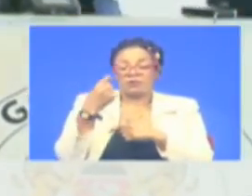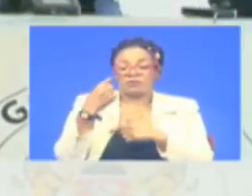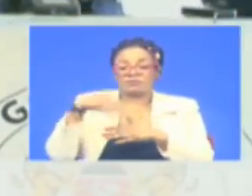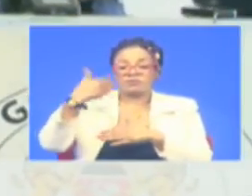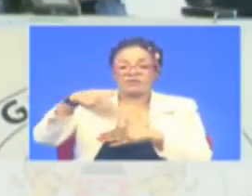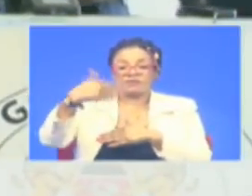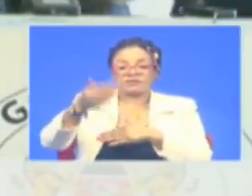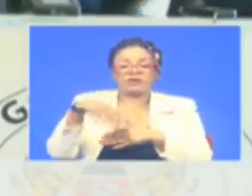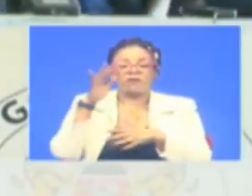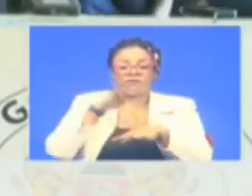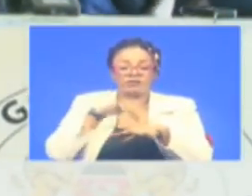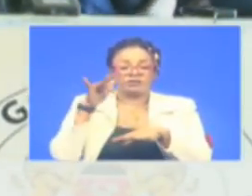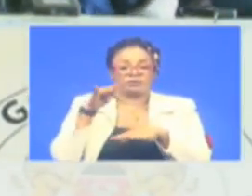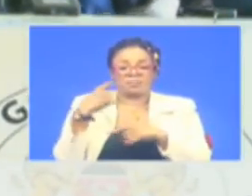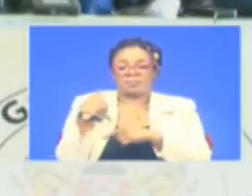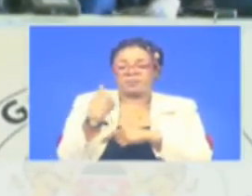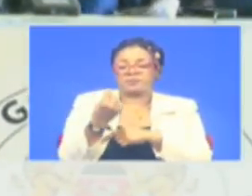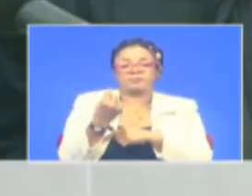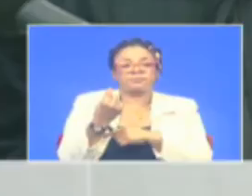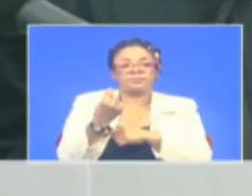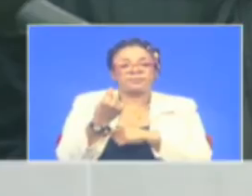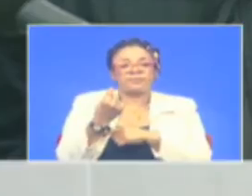infections in recent days.